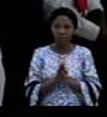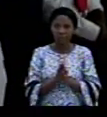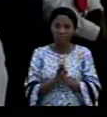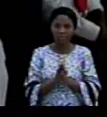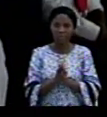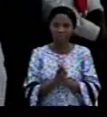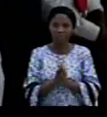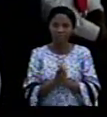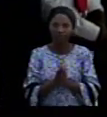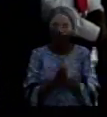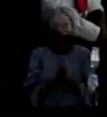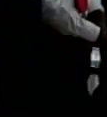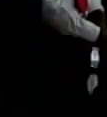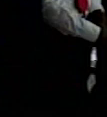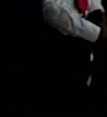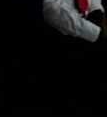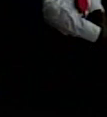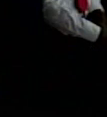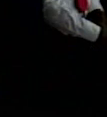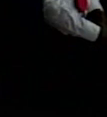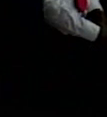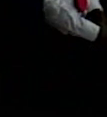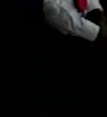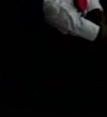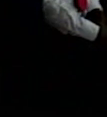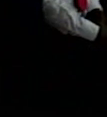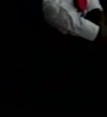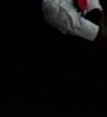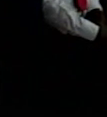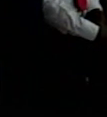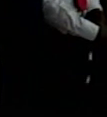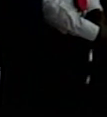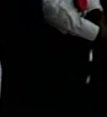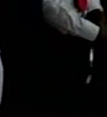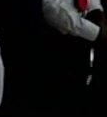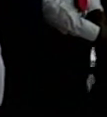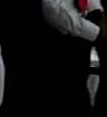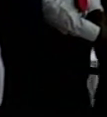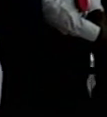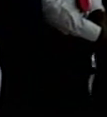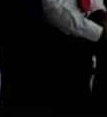the Lord. Hallelujah. I said, praise the Lord. Hallelujah.